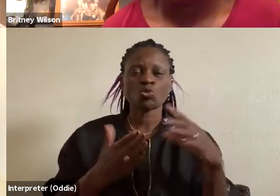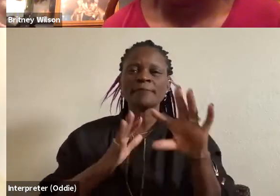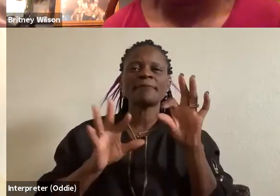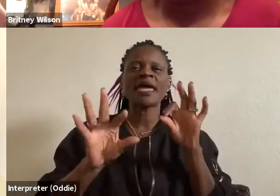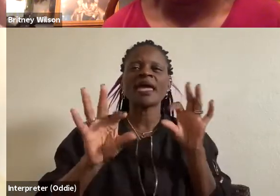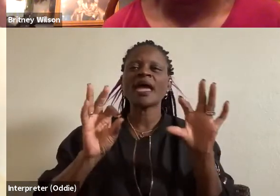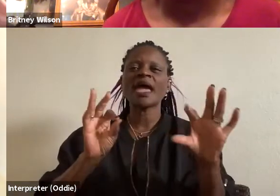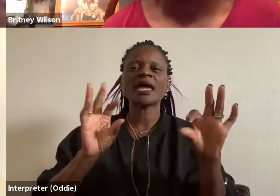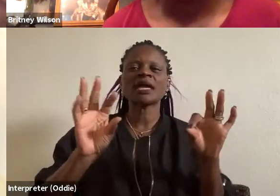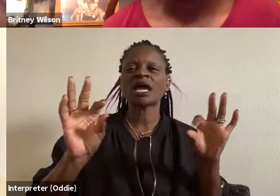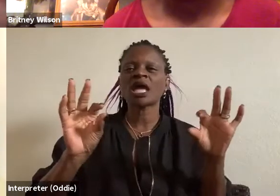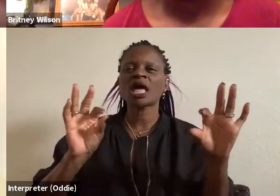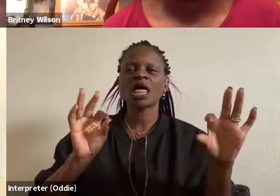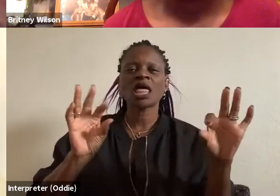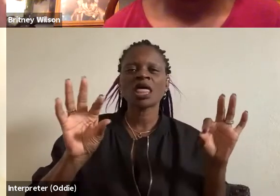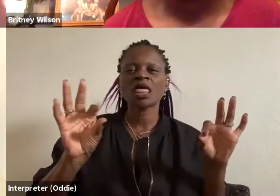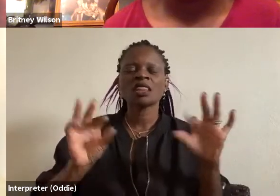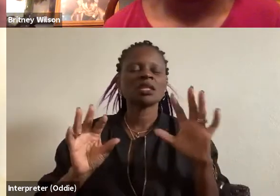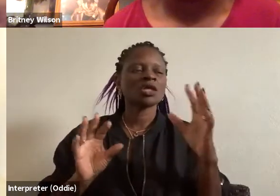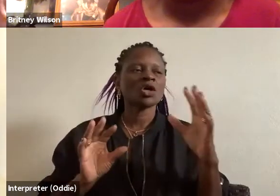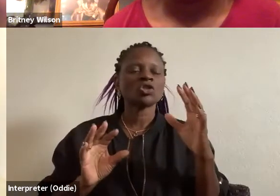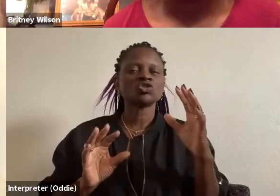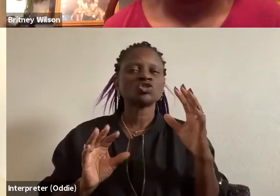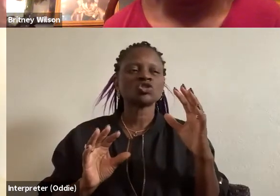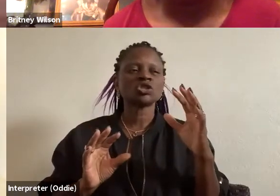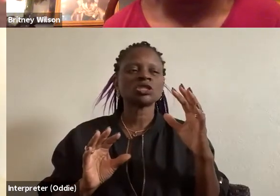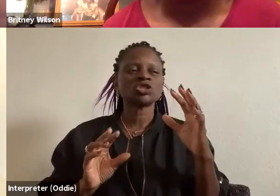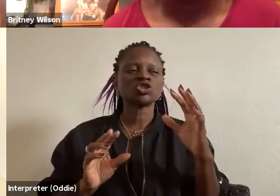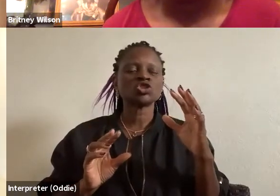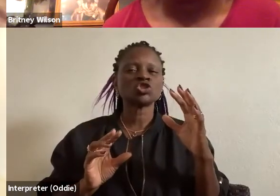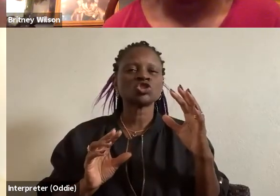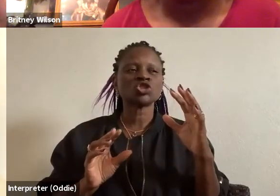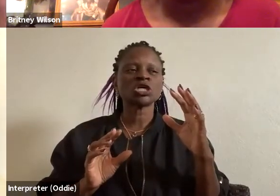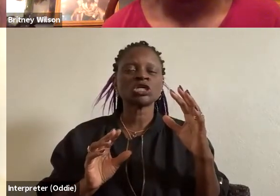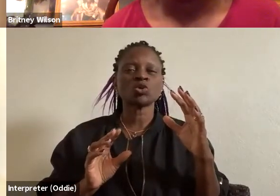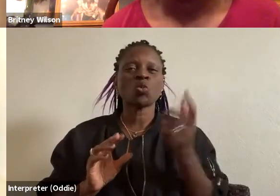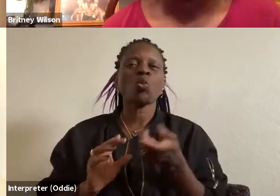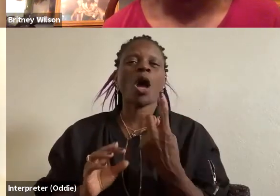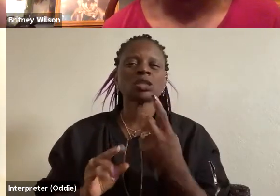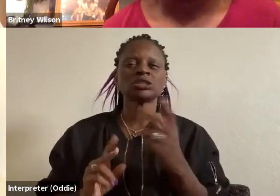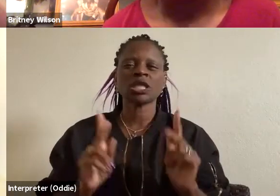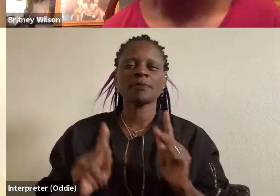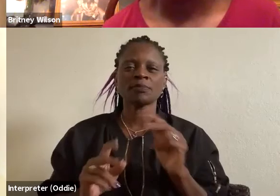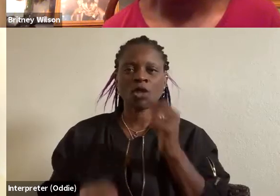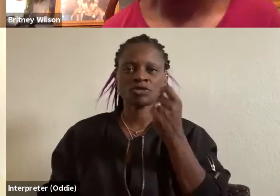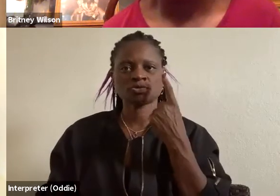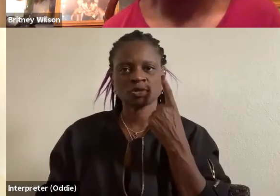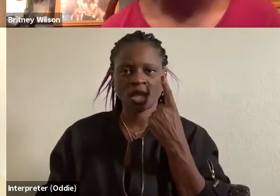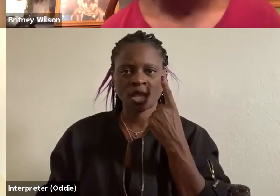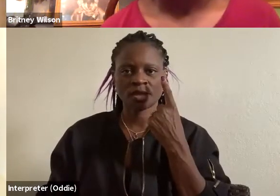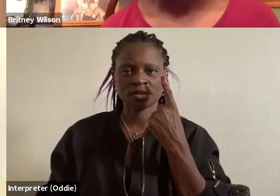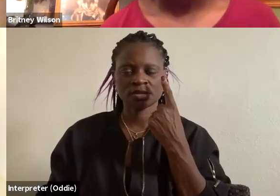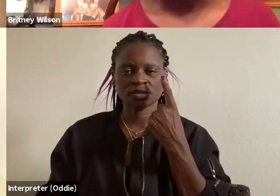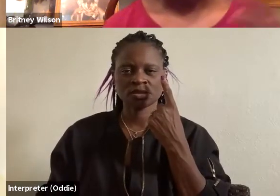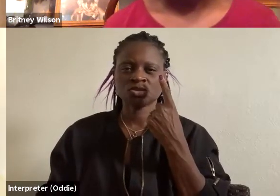we can all kind of understand, you know, loosely, or the ones that makes us comfortable, or whatever that is. So understanding that too,